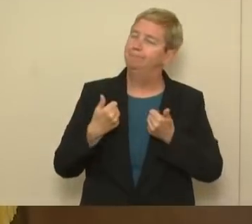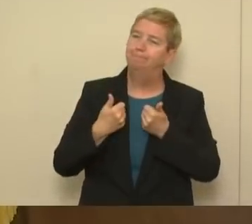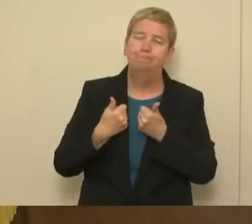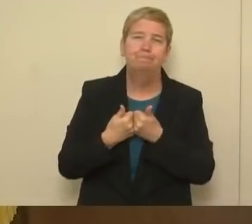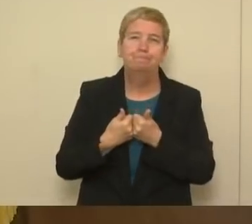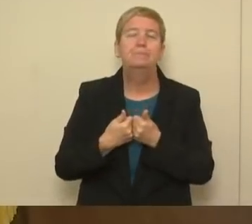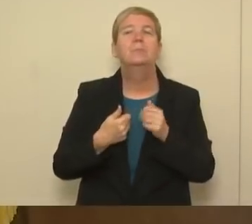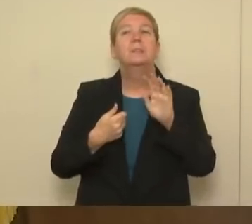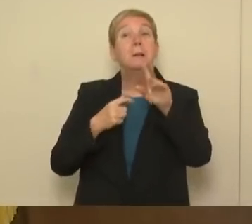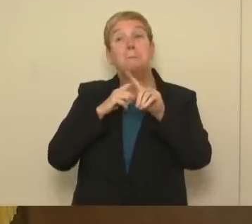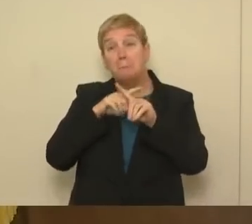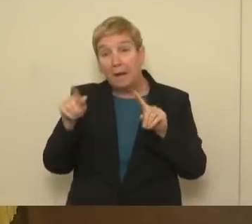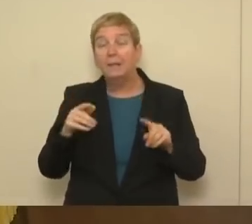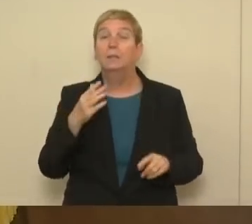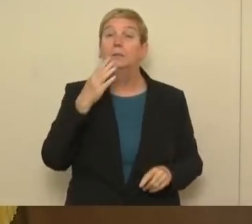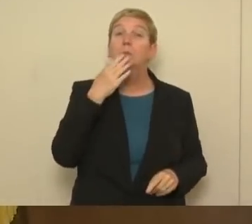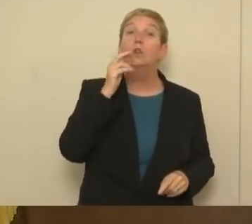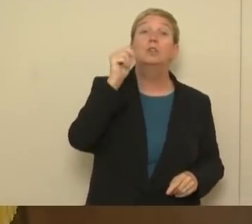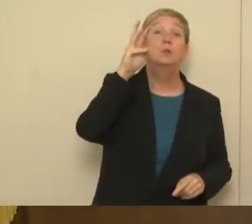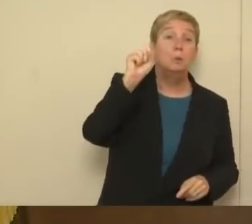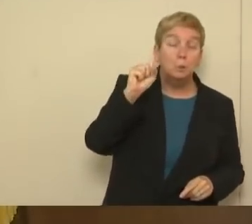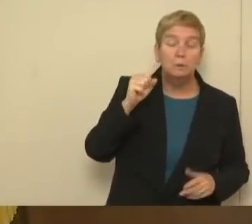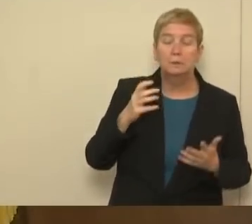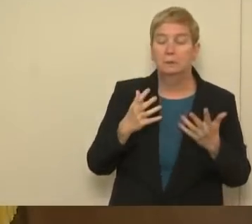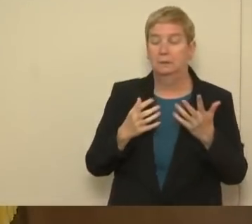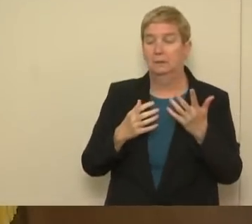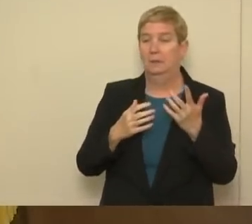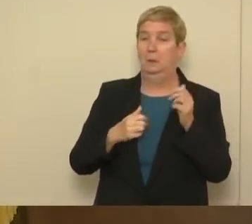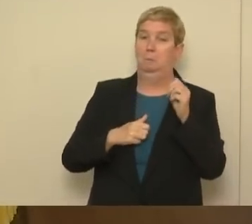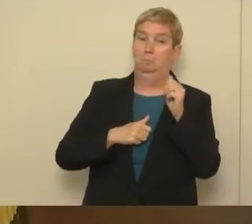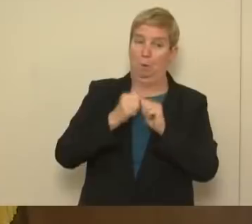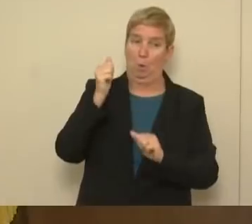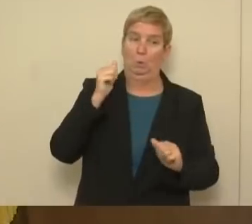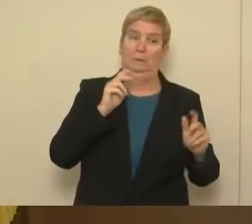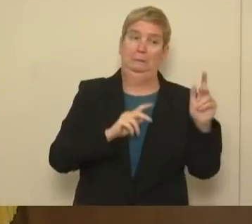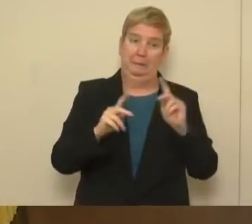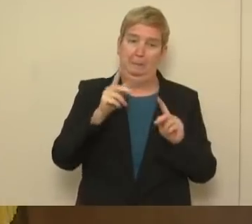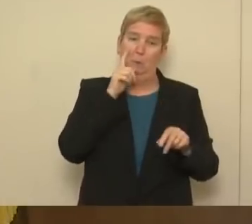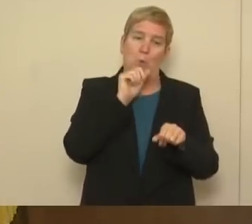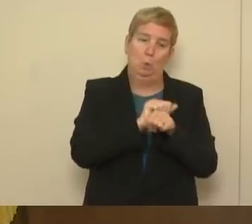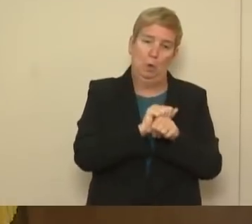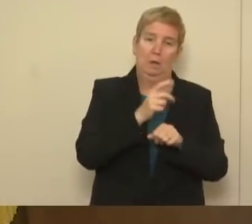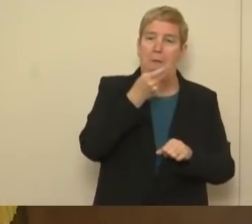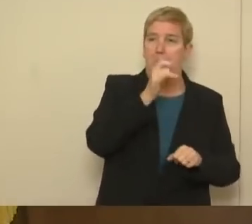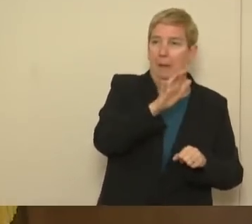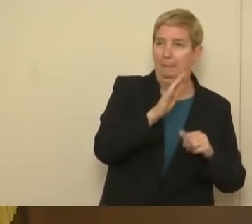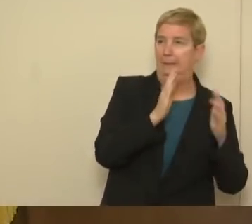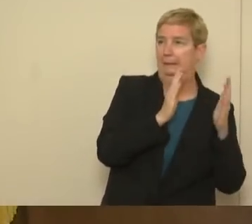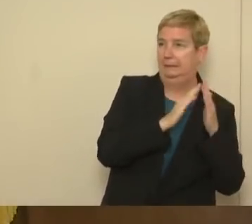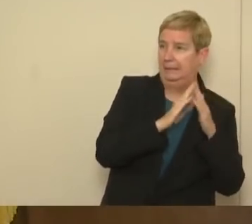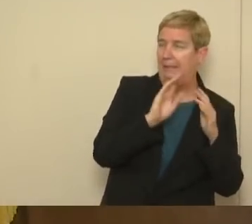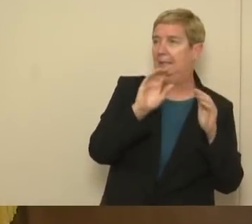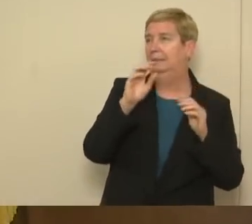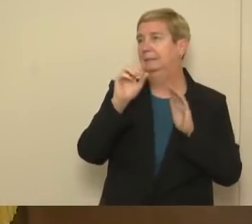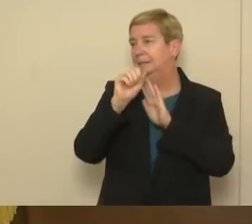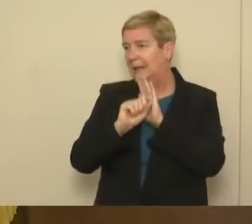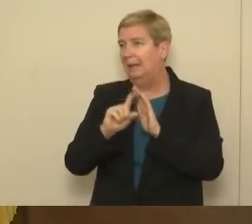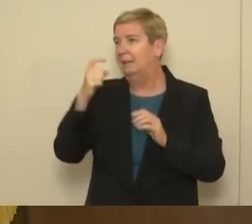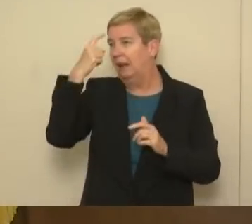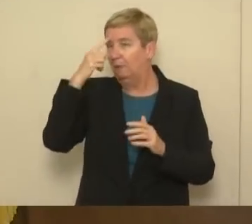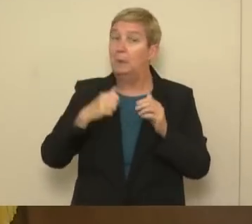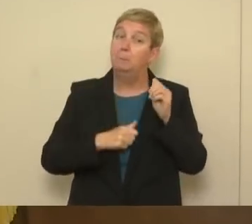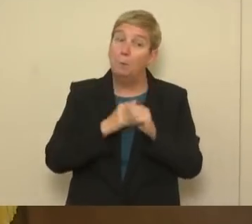careful about that, the vast majority of public workers, local government has also really asked folks to